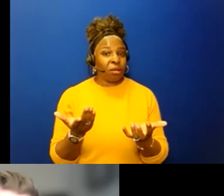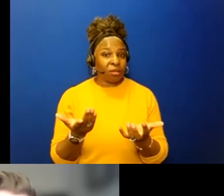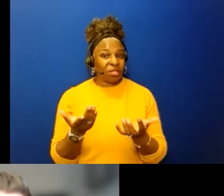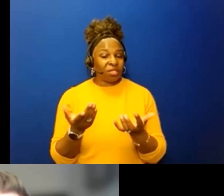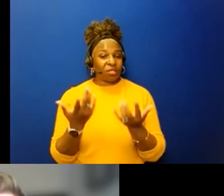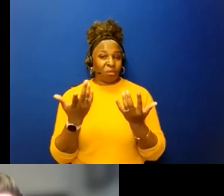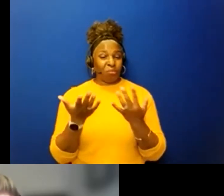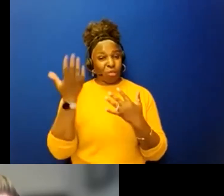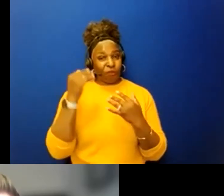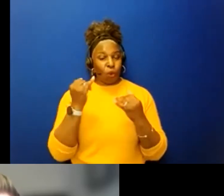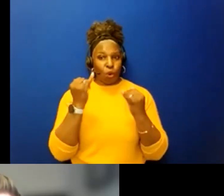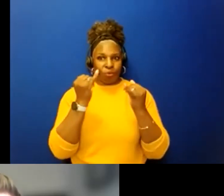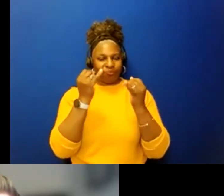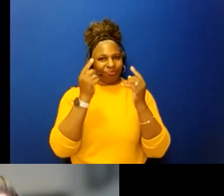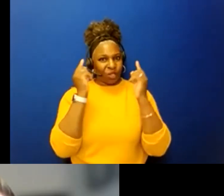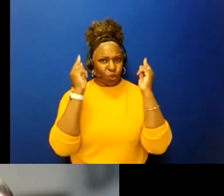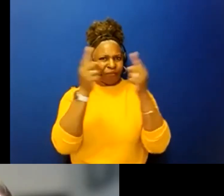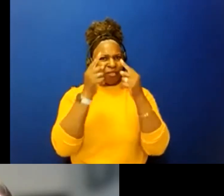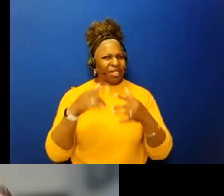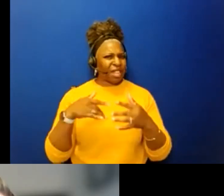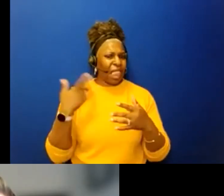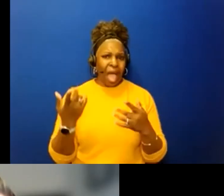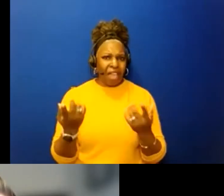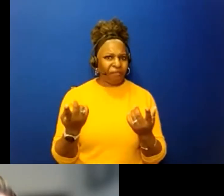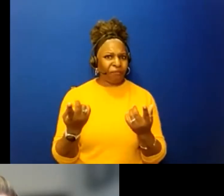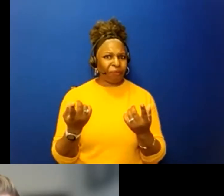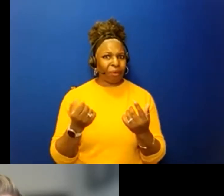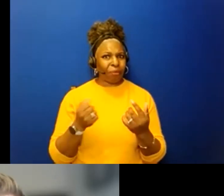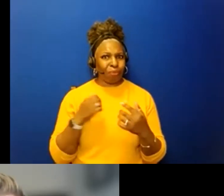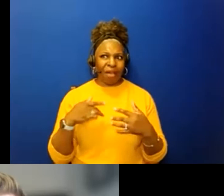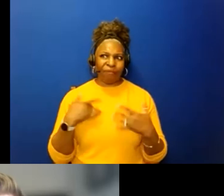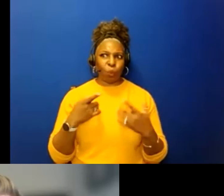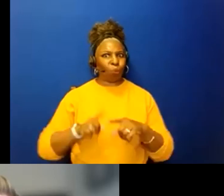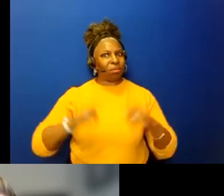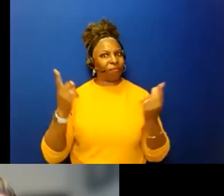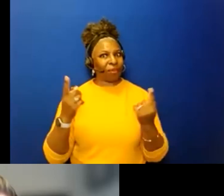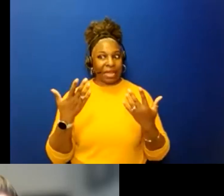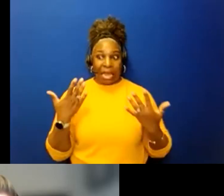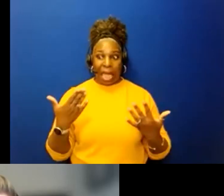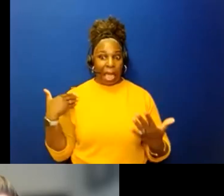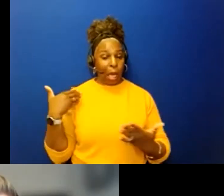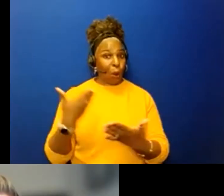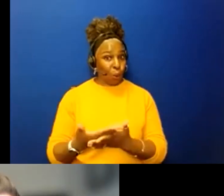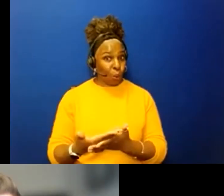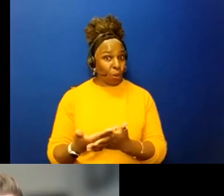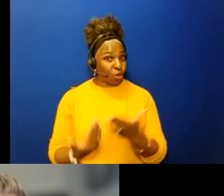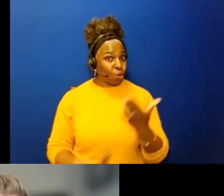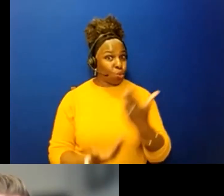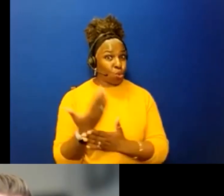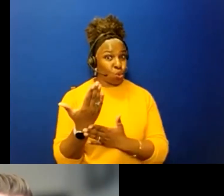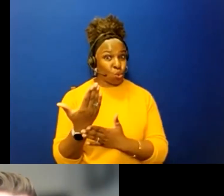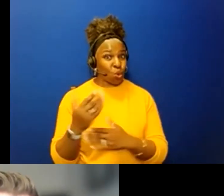those other social situations I was in. It's so important to be able to mix with your disabled peers. And